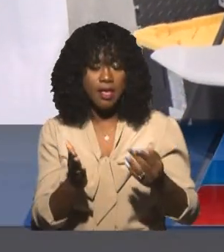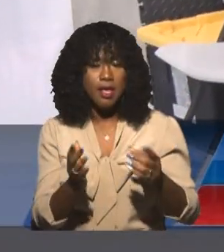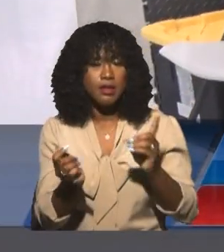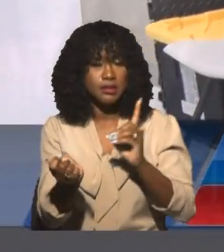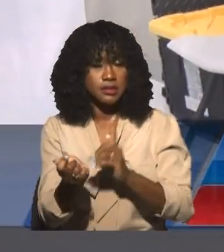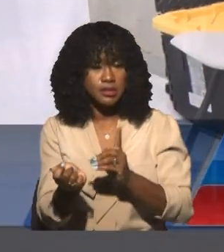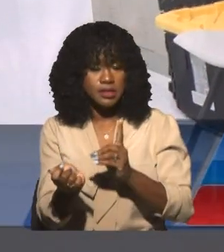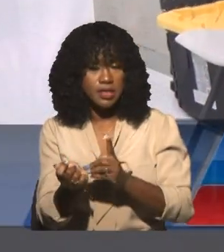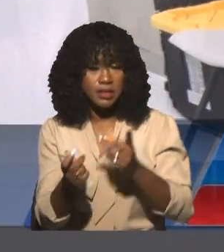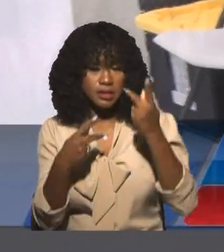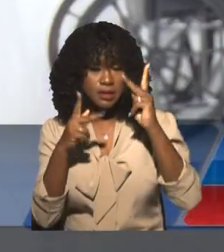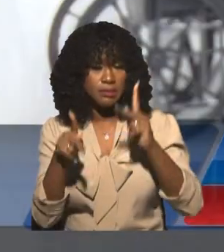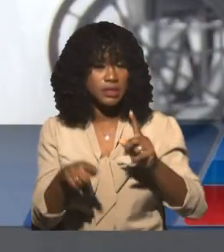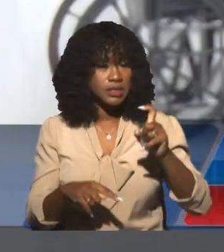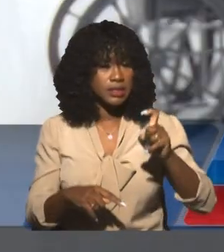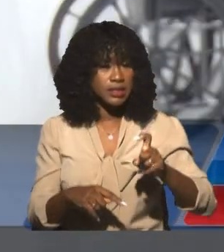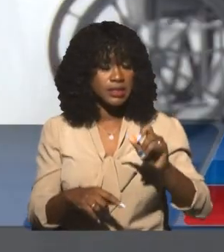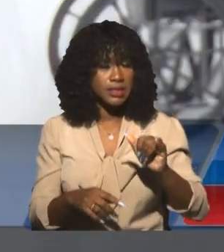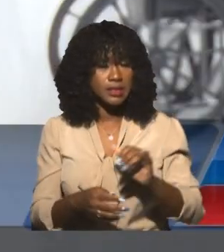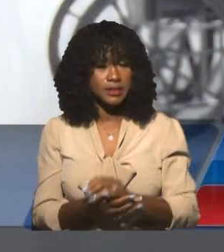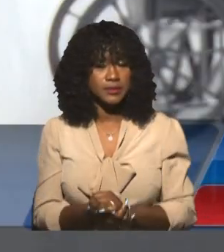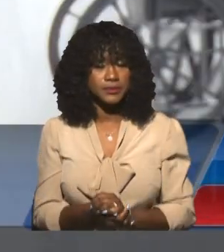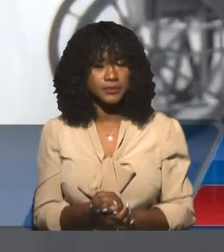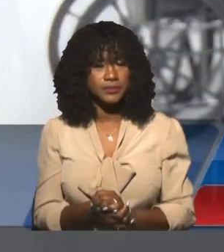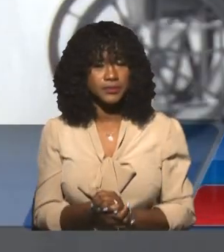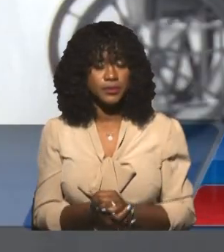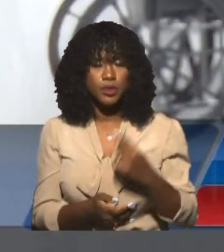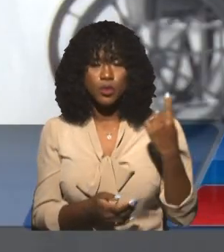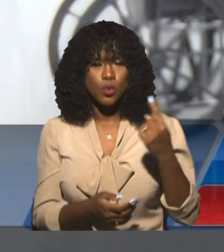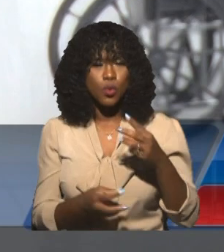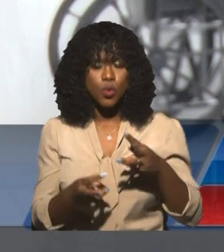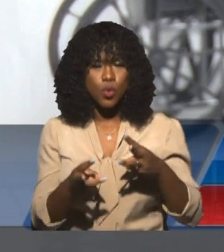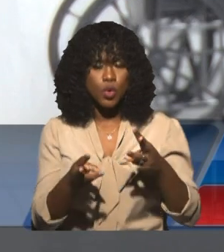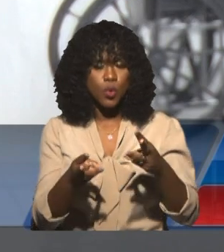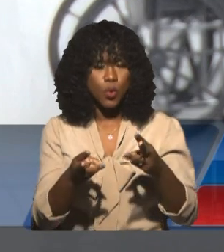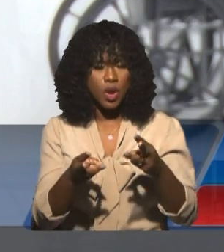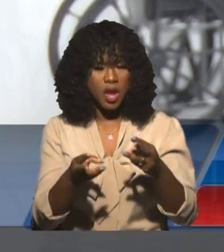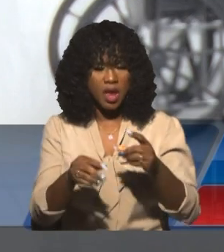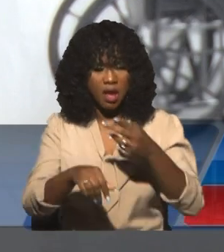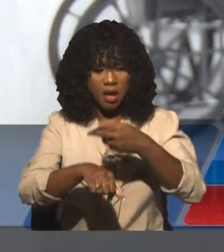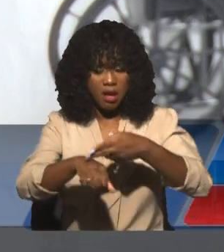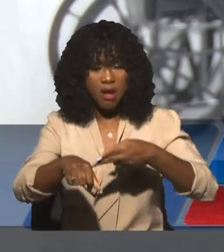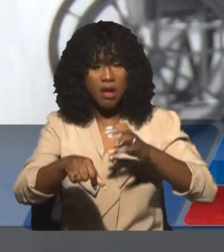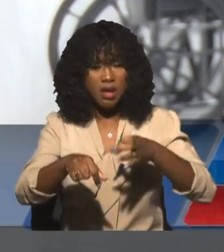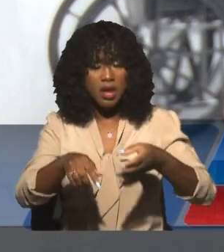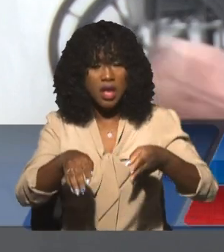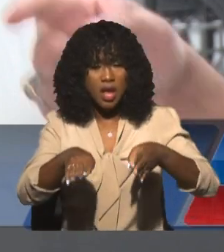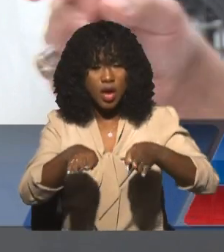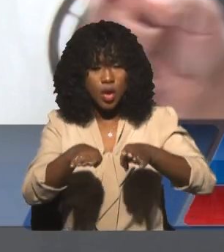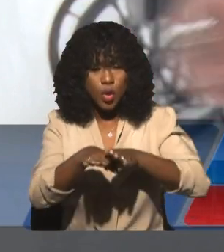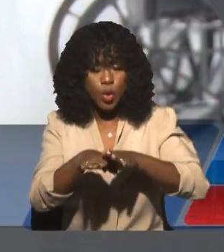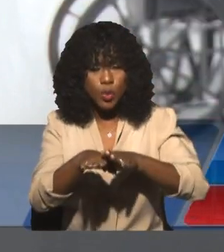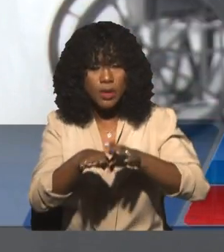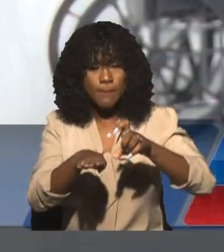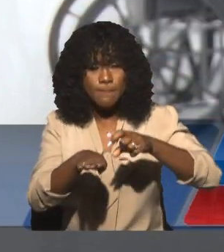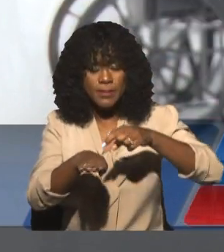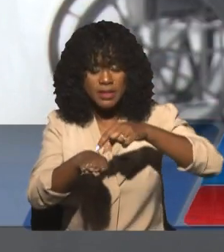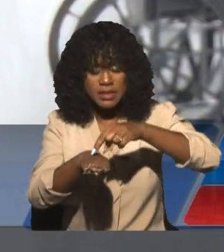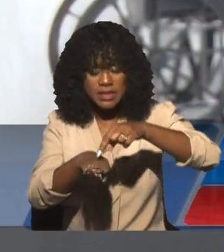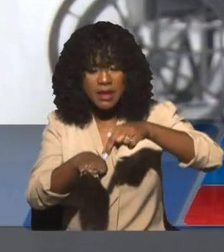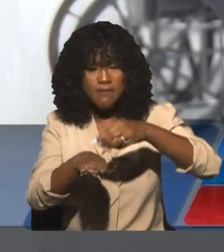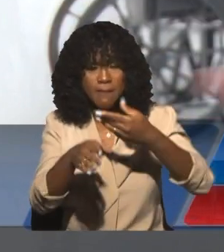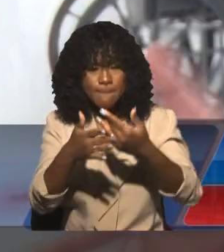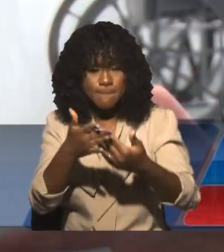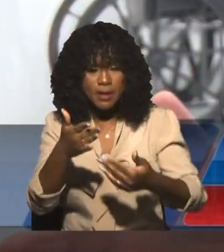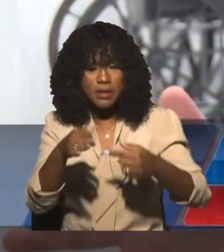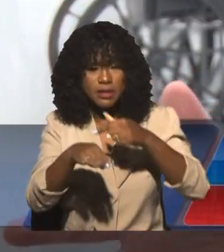and patients who need it. Now, the only way that a wound can close is if there's circulation that is established